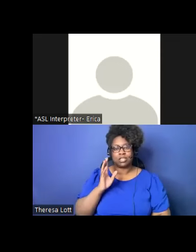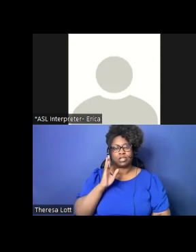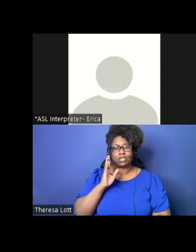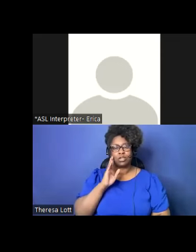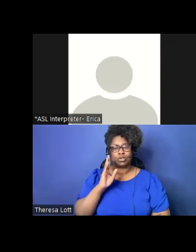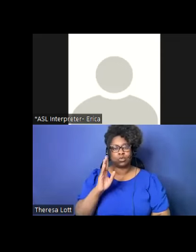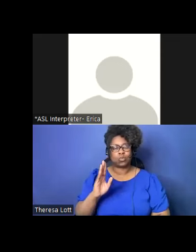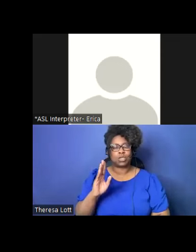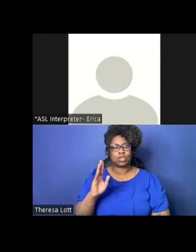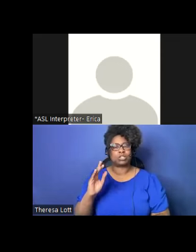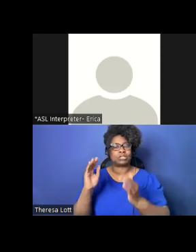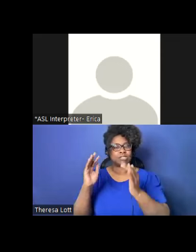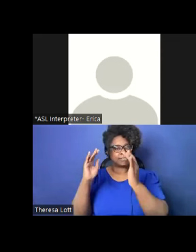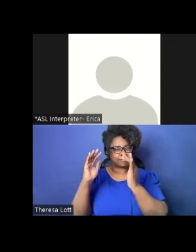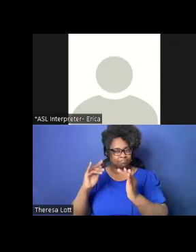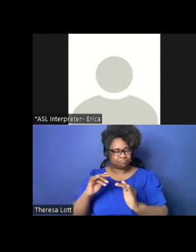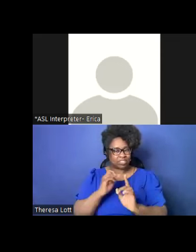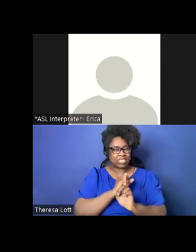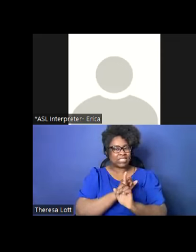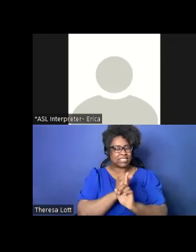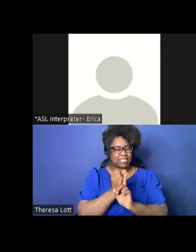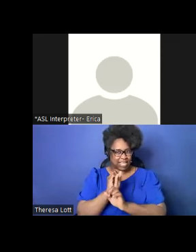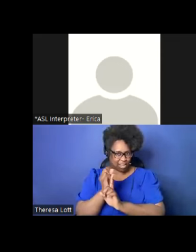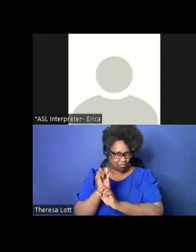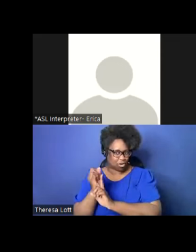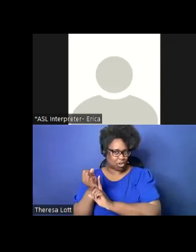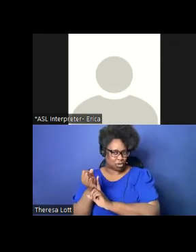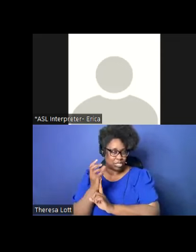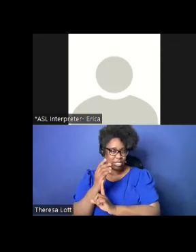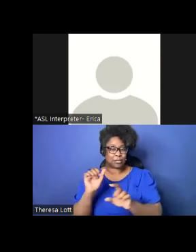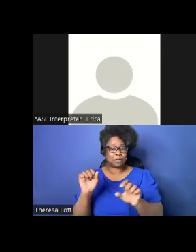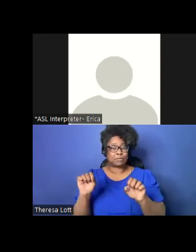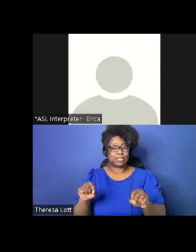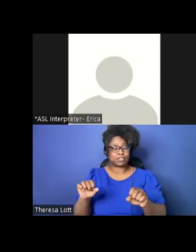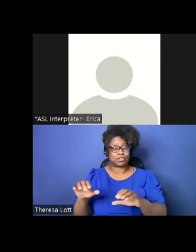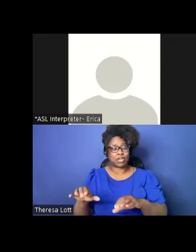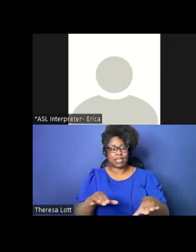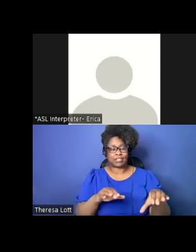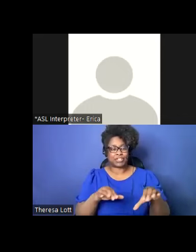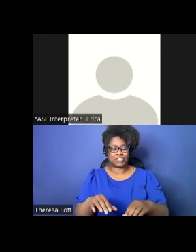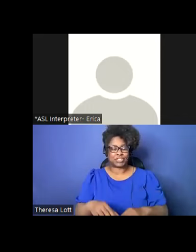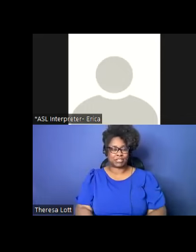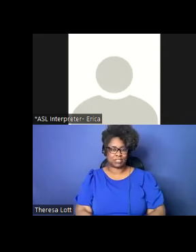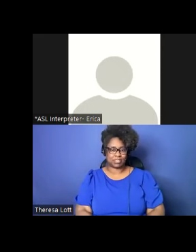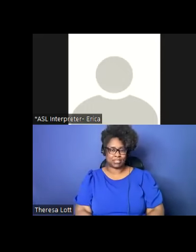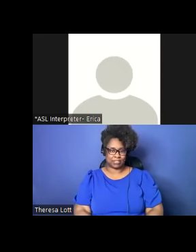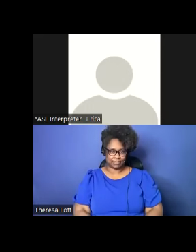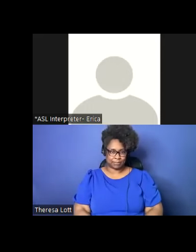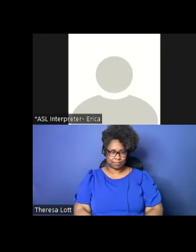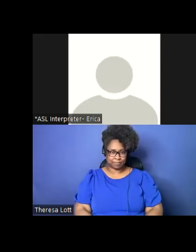our scenarios and potential actions.